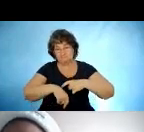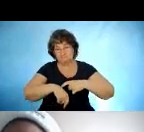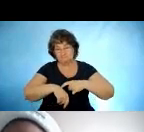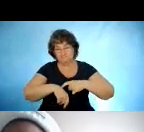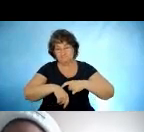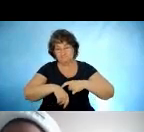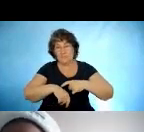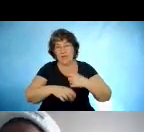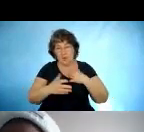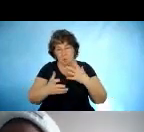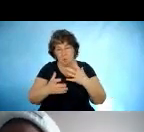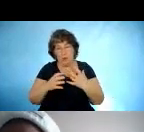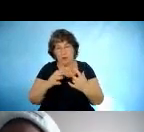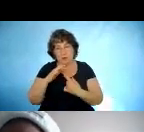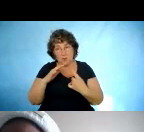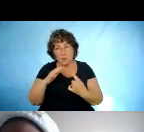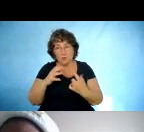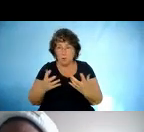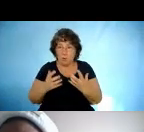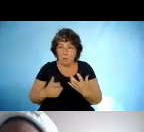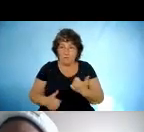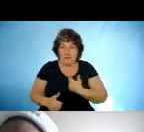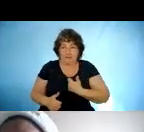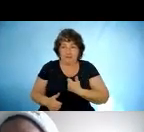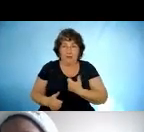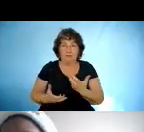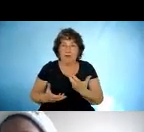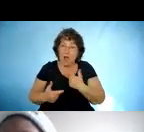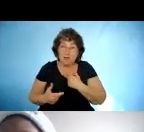by myself. I gotta tell you to do help me.